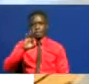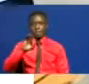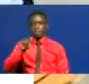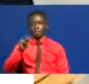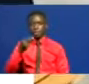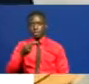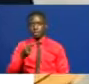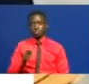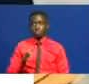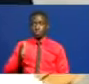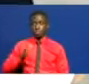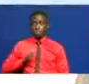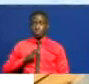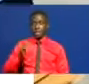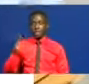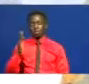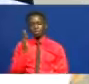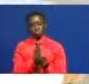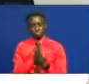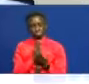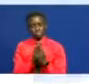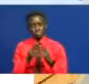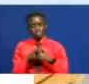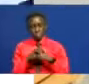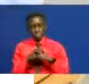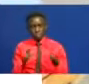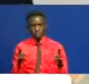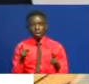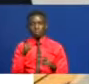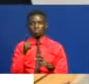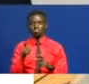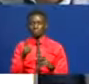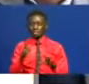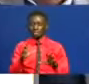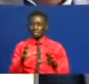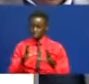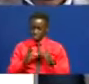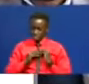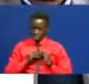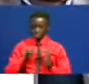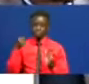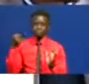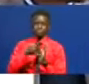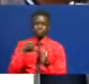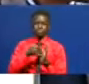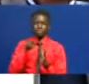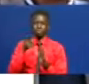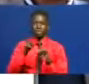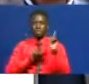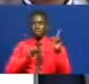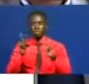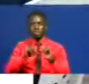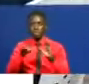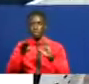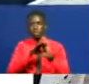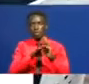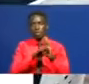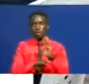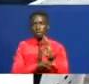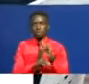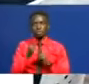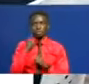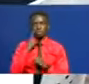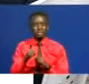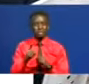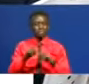embraced the program and decided to be part of the program statistics